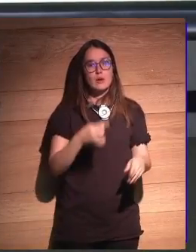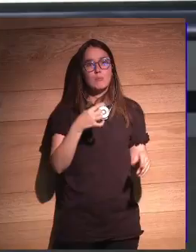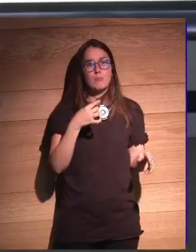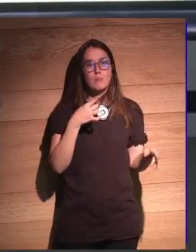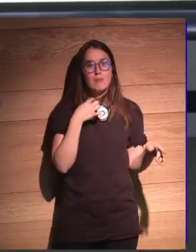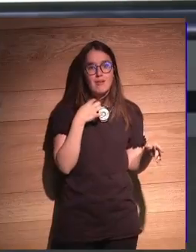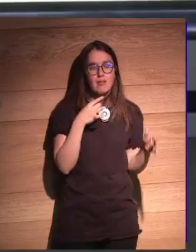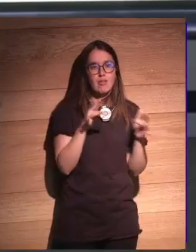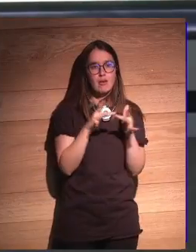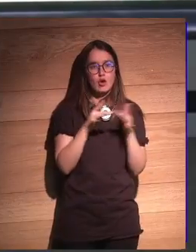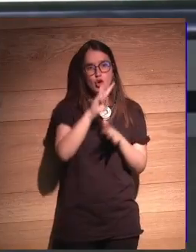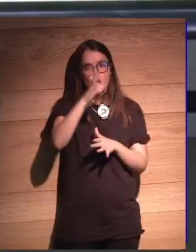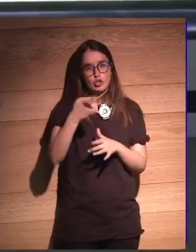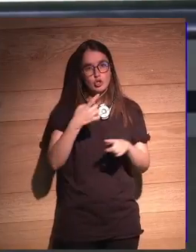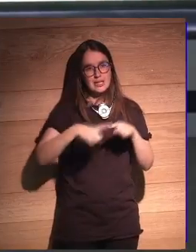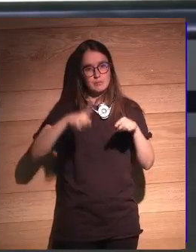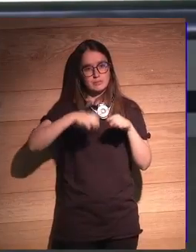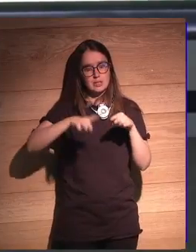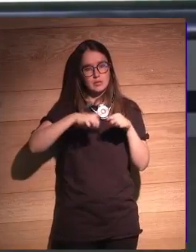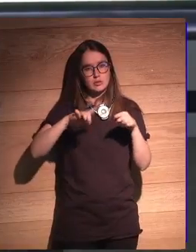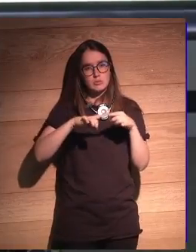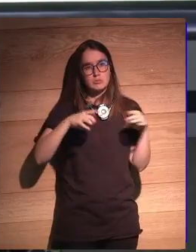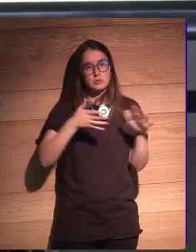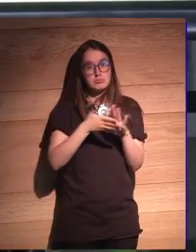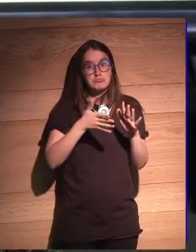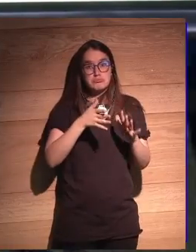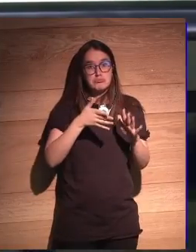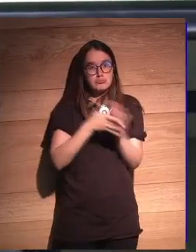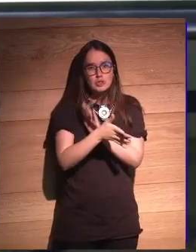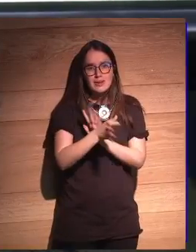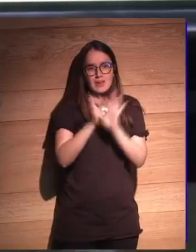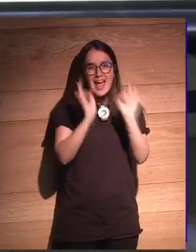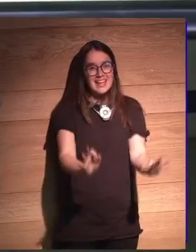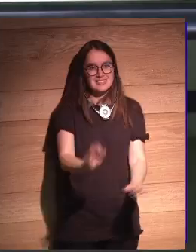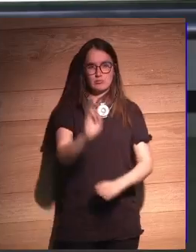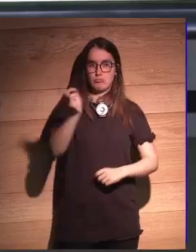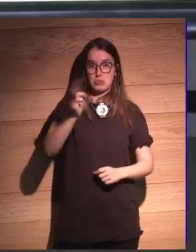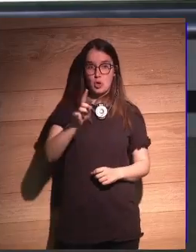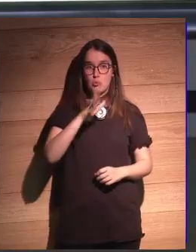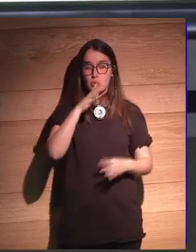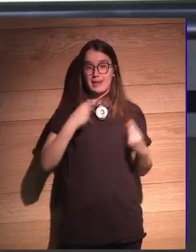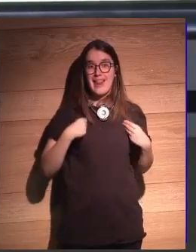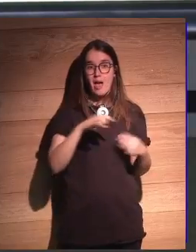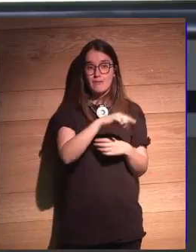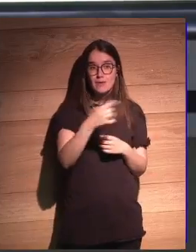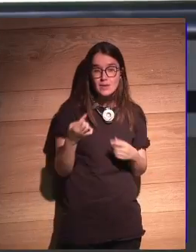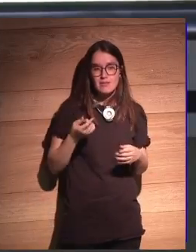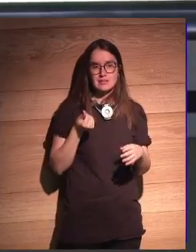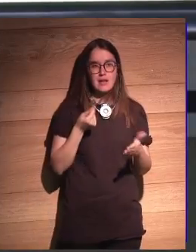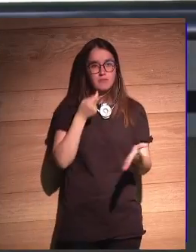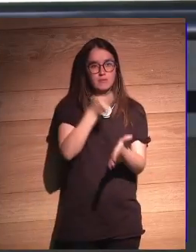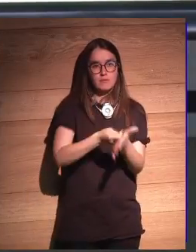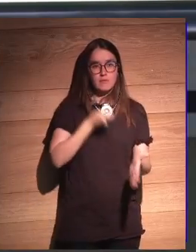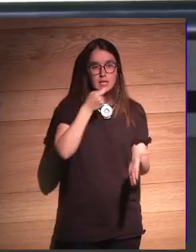be this way. And the extent to which housing has been financialized and commodified has changed throughout